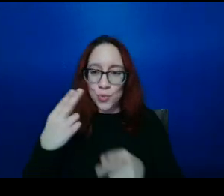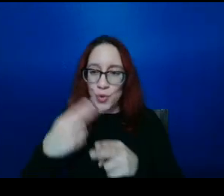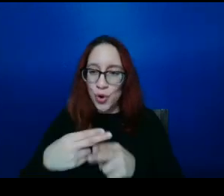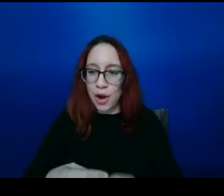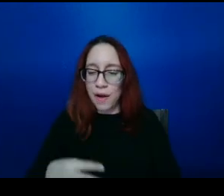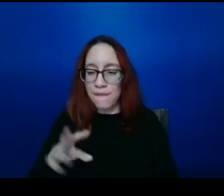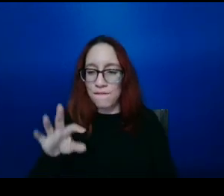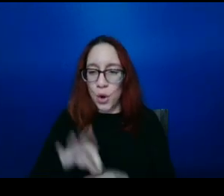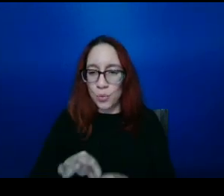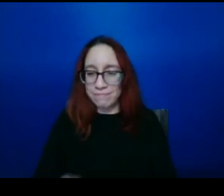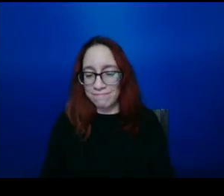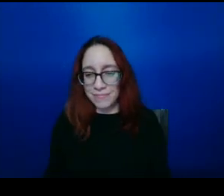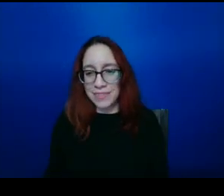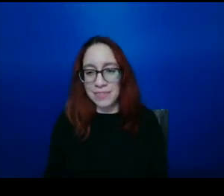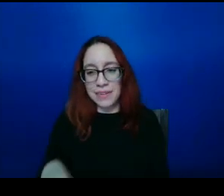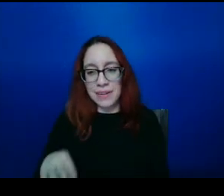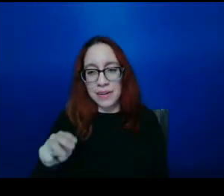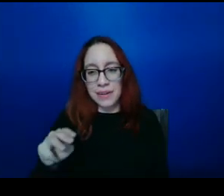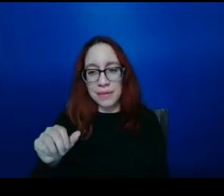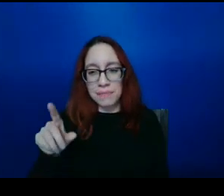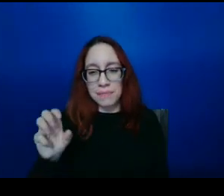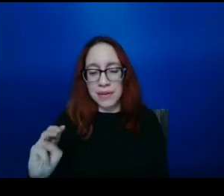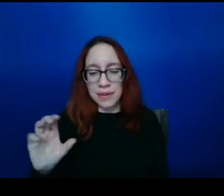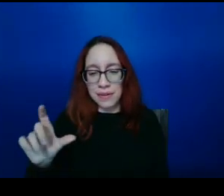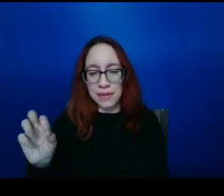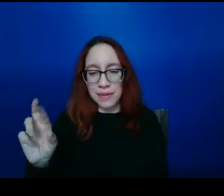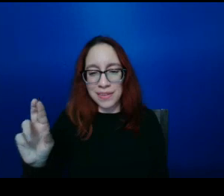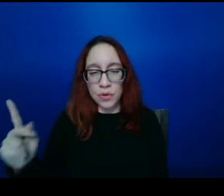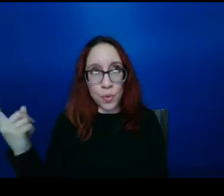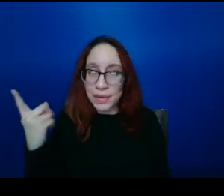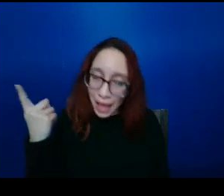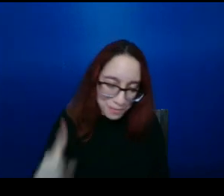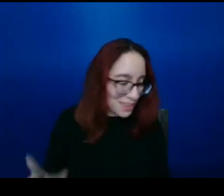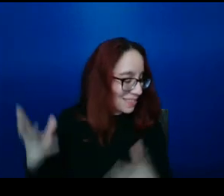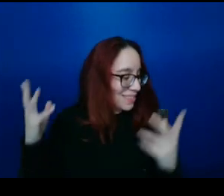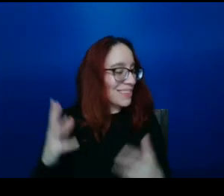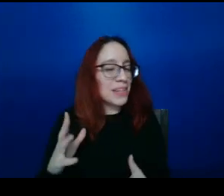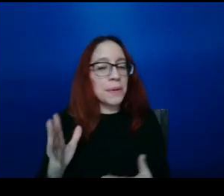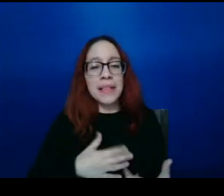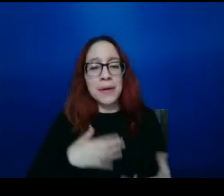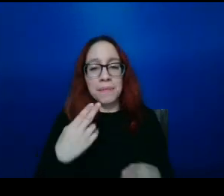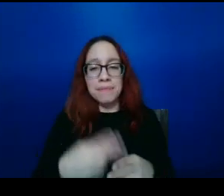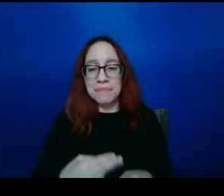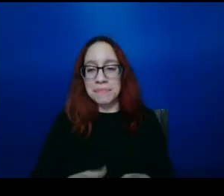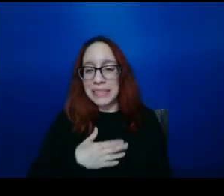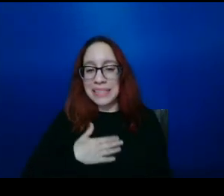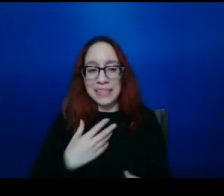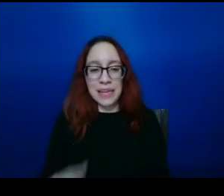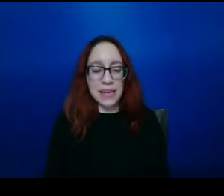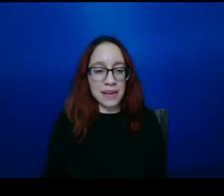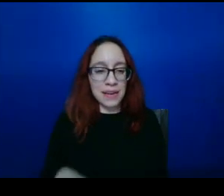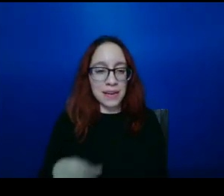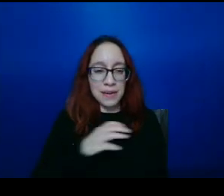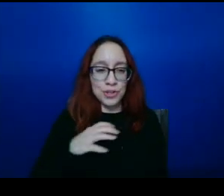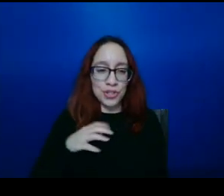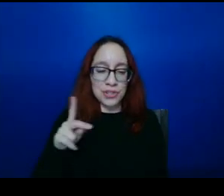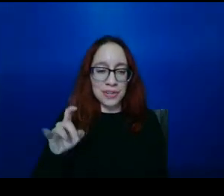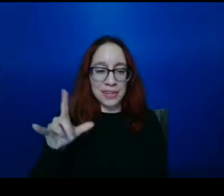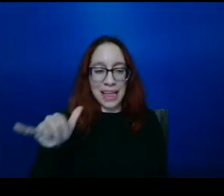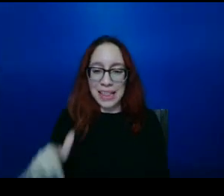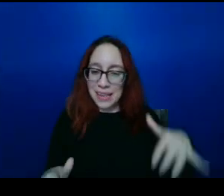vote. And Madam Clerk, why does it always happen? Madam Clerk, please begin the roll call. Commissioner Kelly?